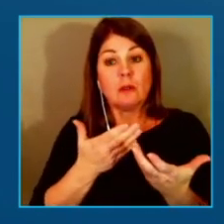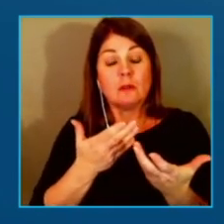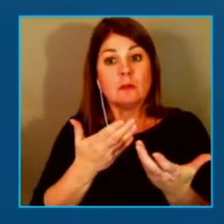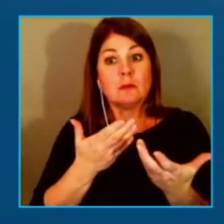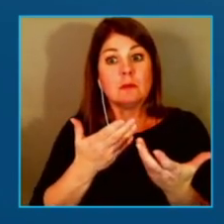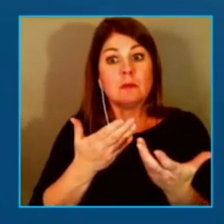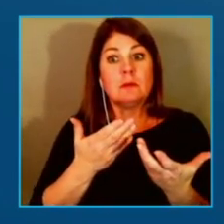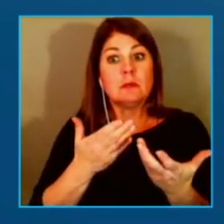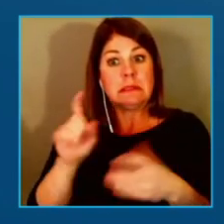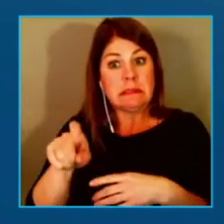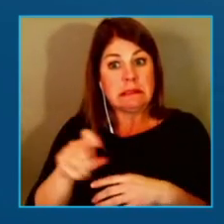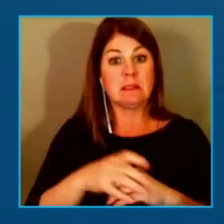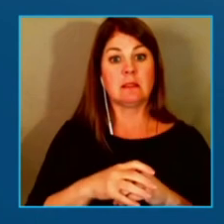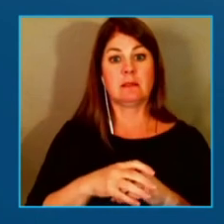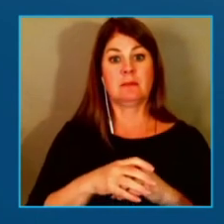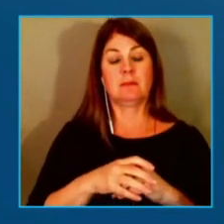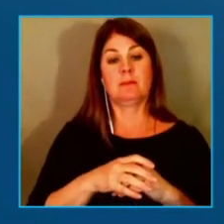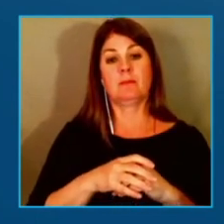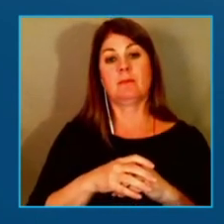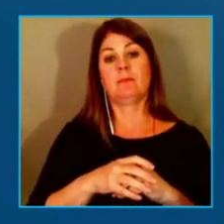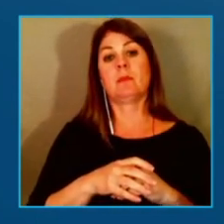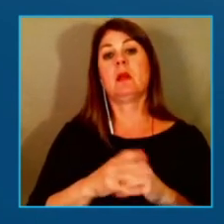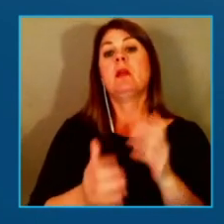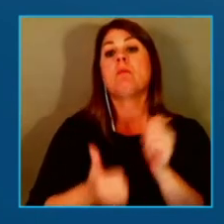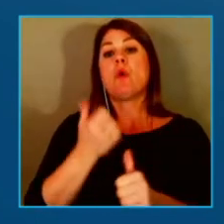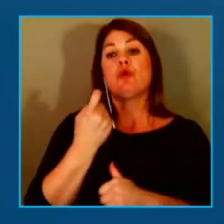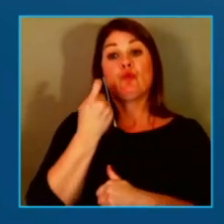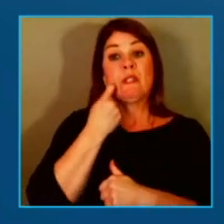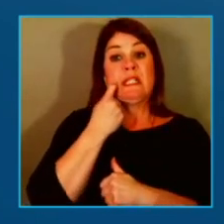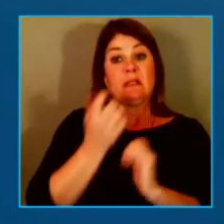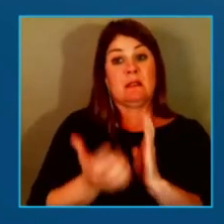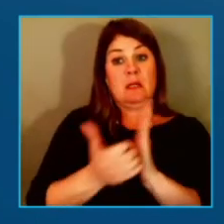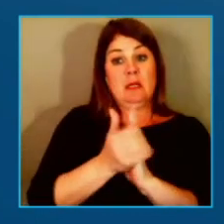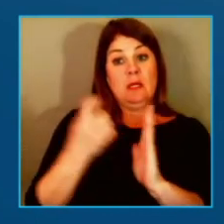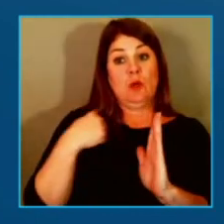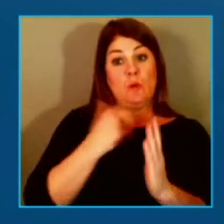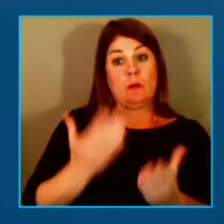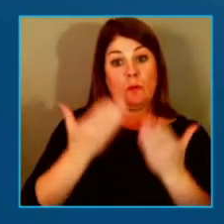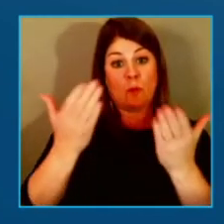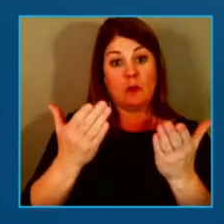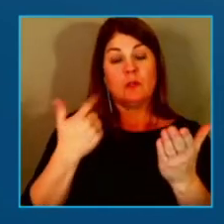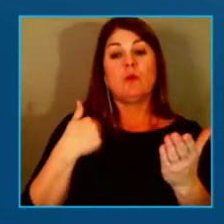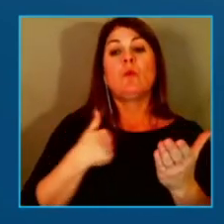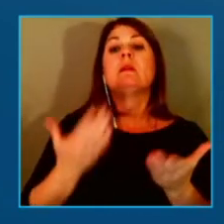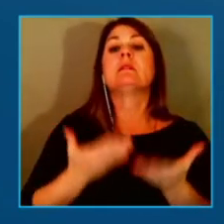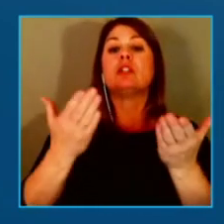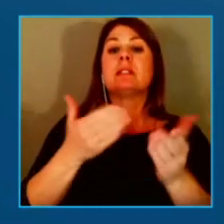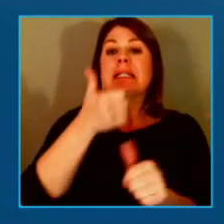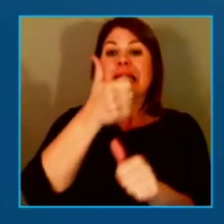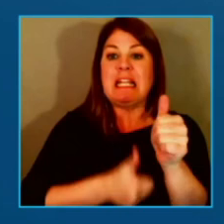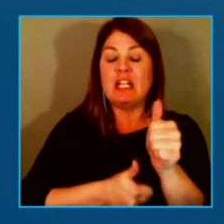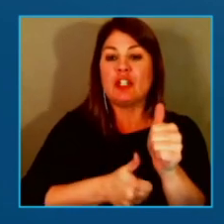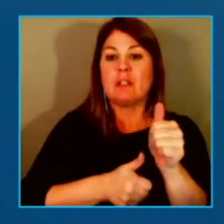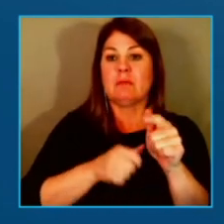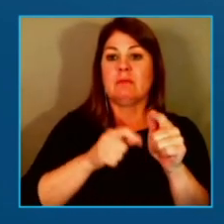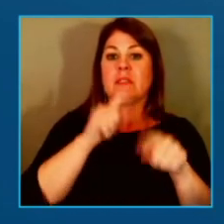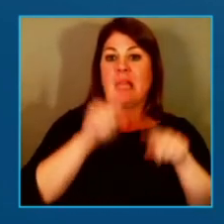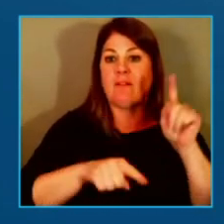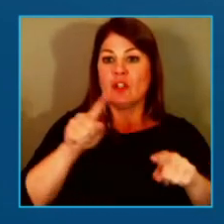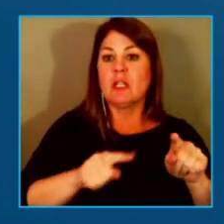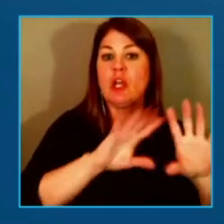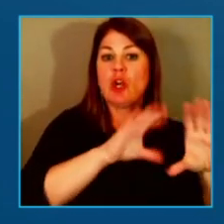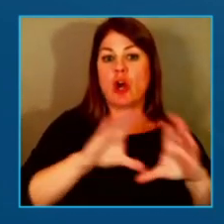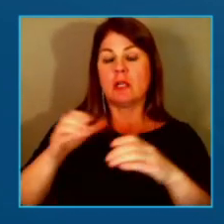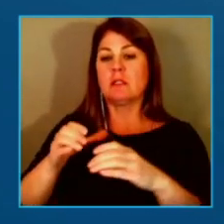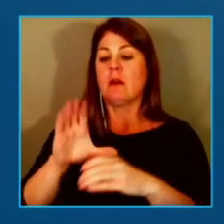most recent amendments that we've proposed, we propose that each of the diversity caucuses of that core underrepresented